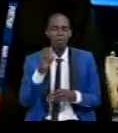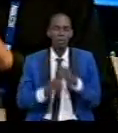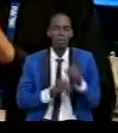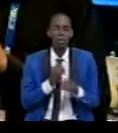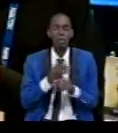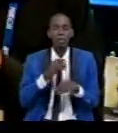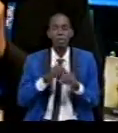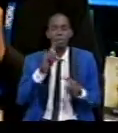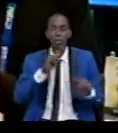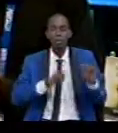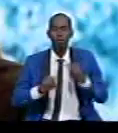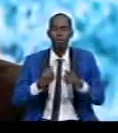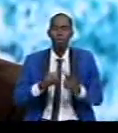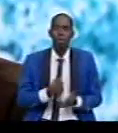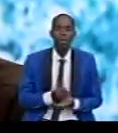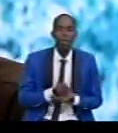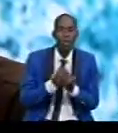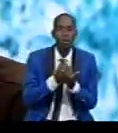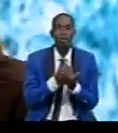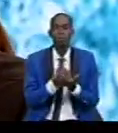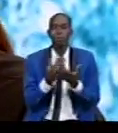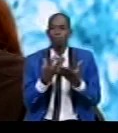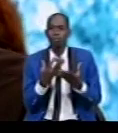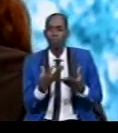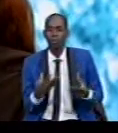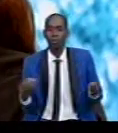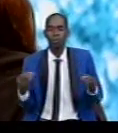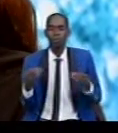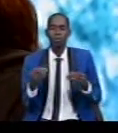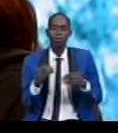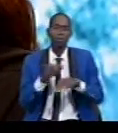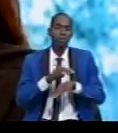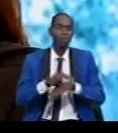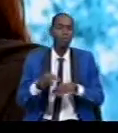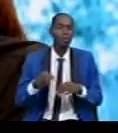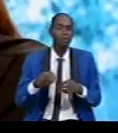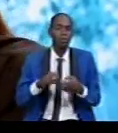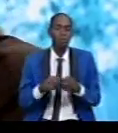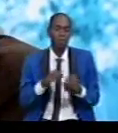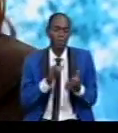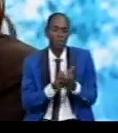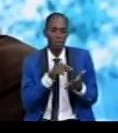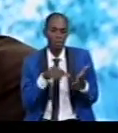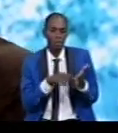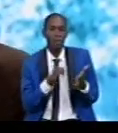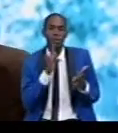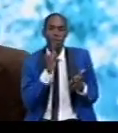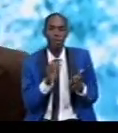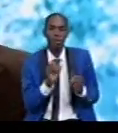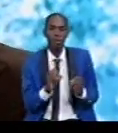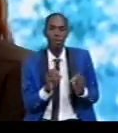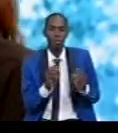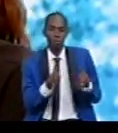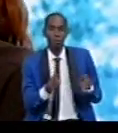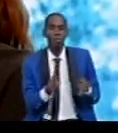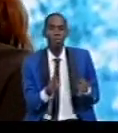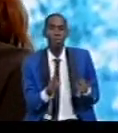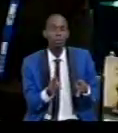technology to help consult ministries to show them, this is the options, this is what you need, this is not what you